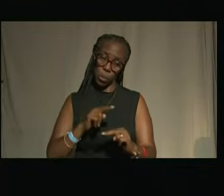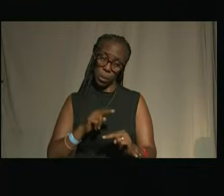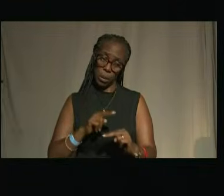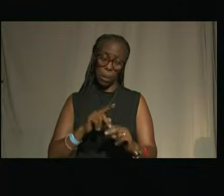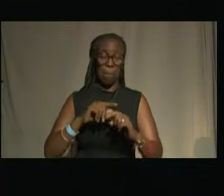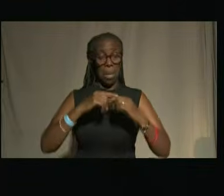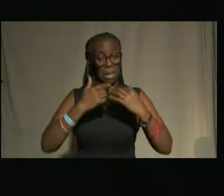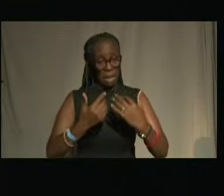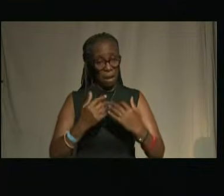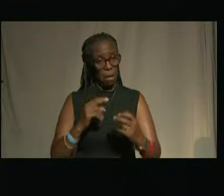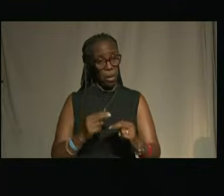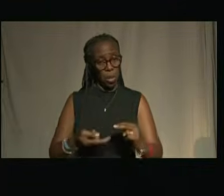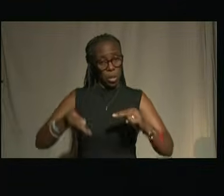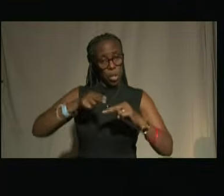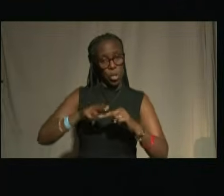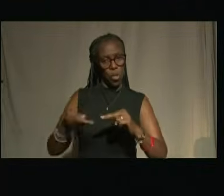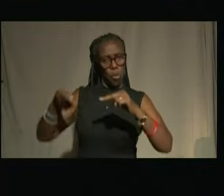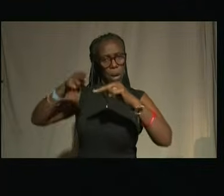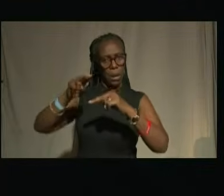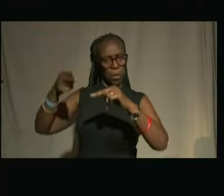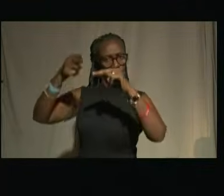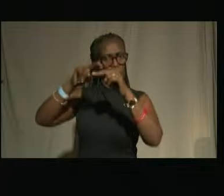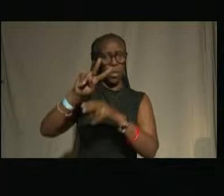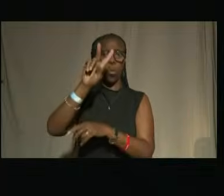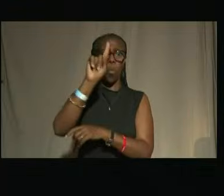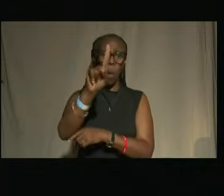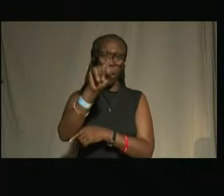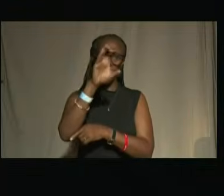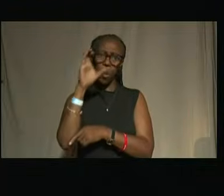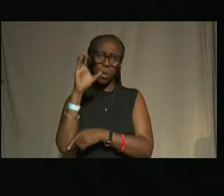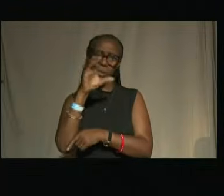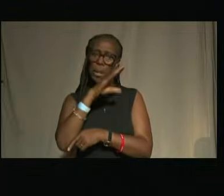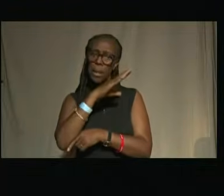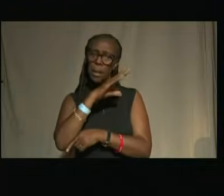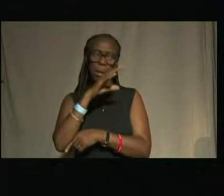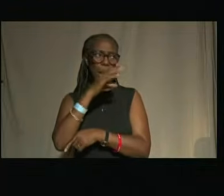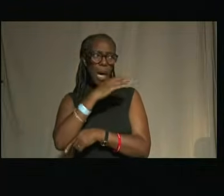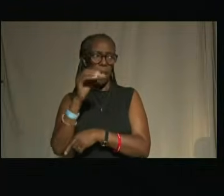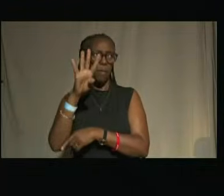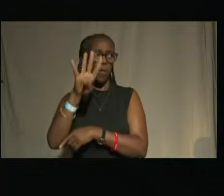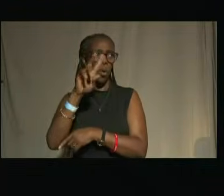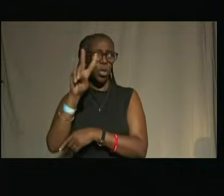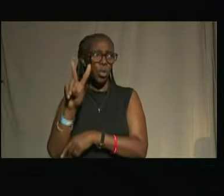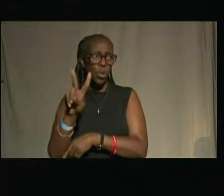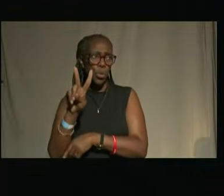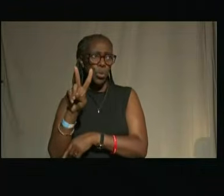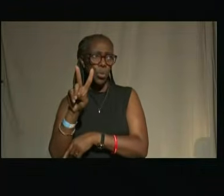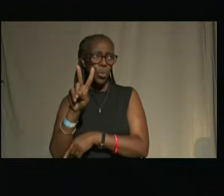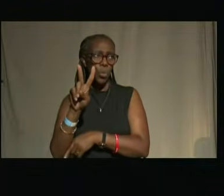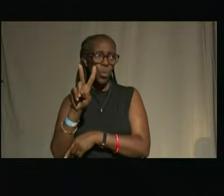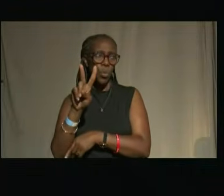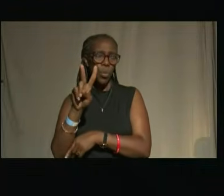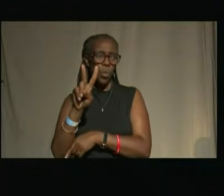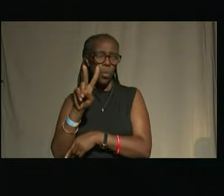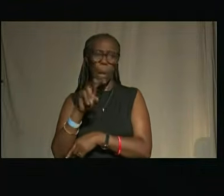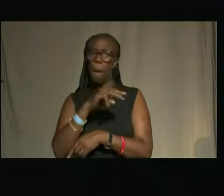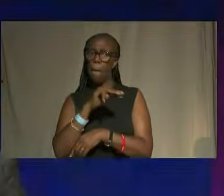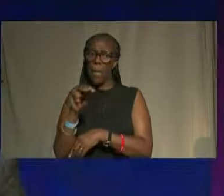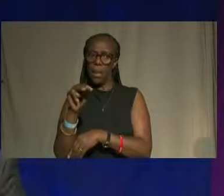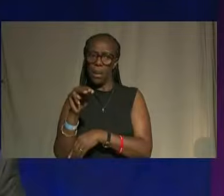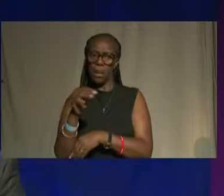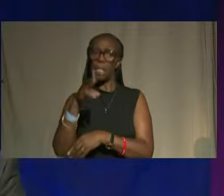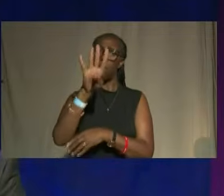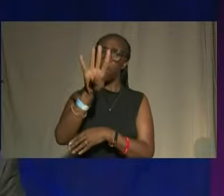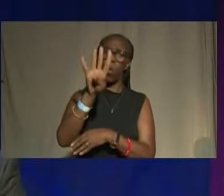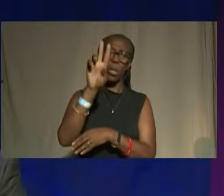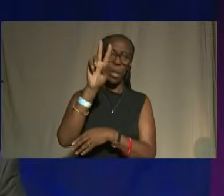debt of $142 billion as of March 2001. That's about 43% of GDP. This added